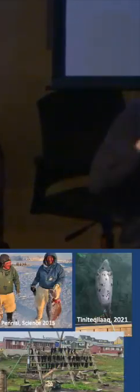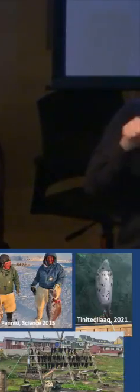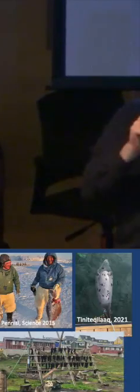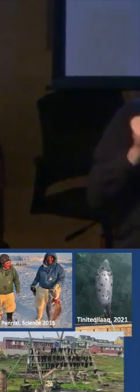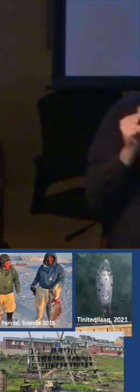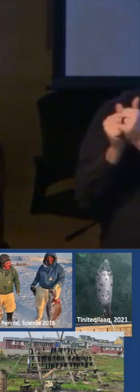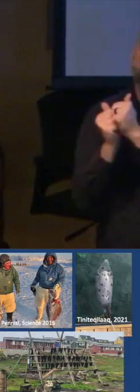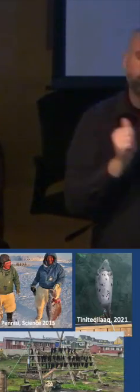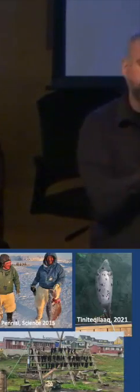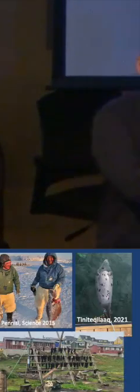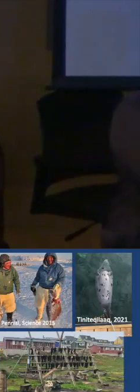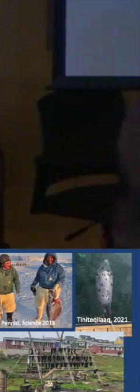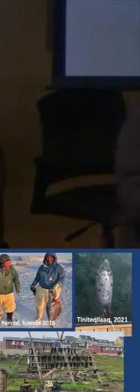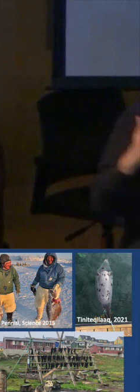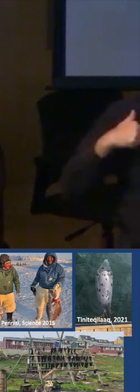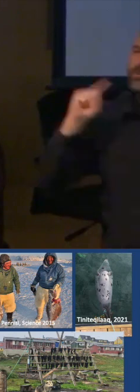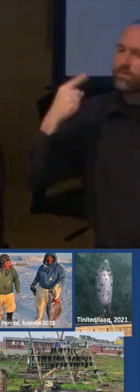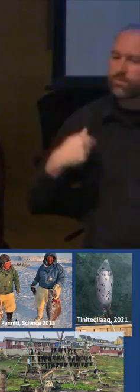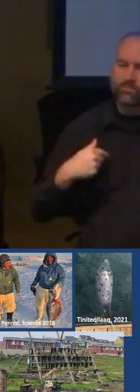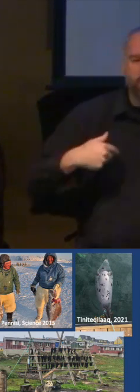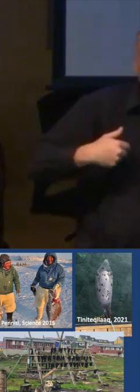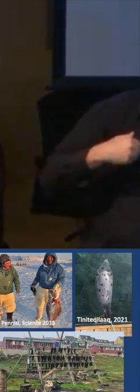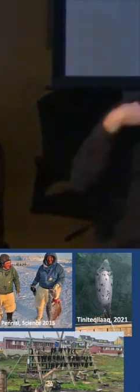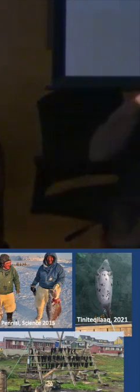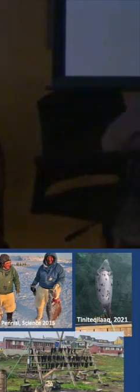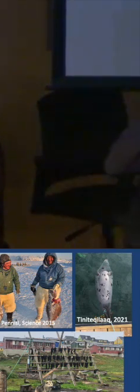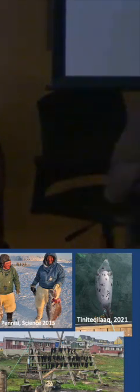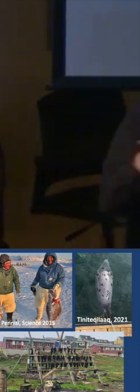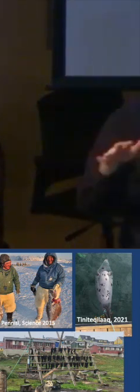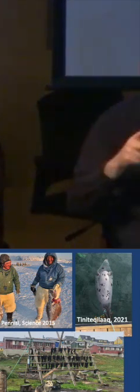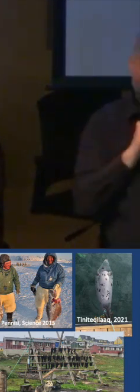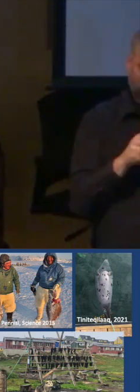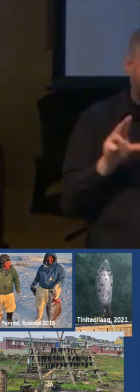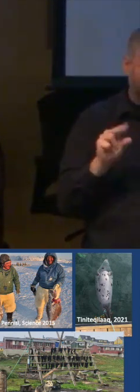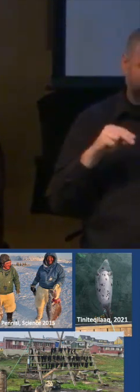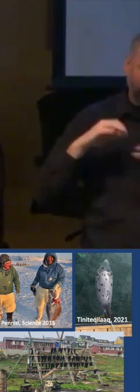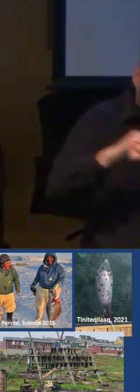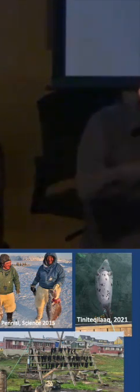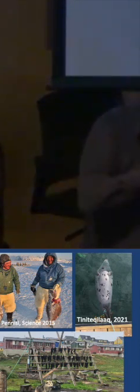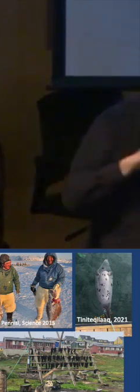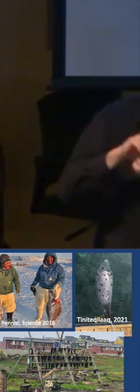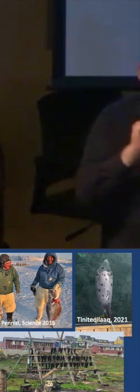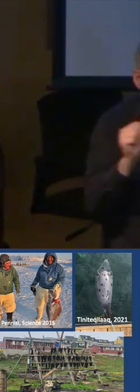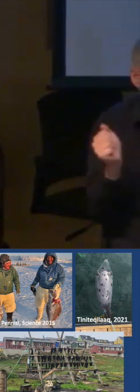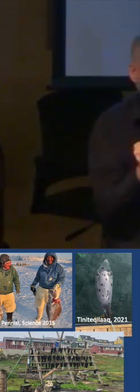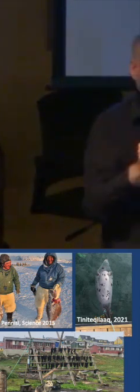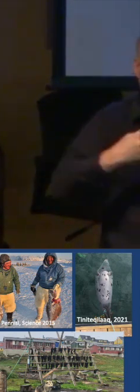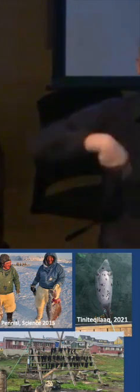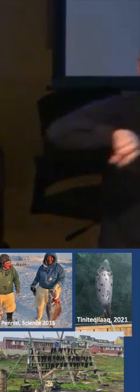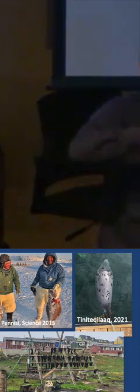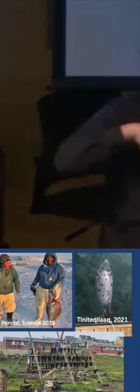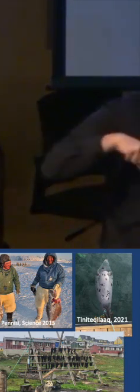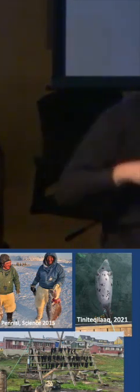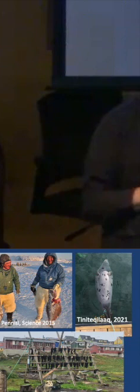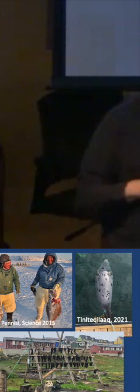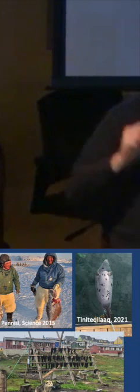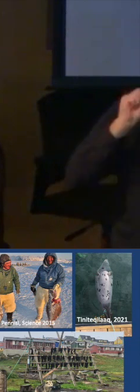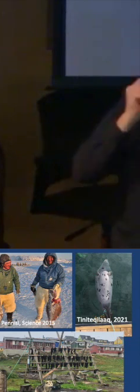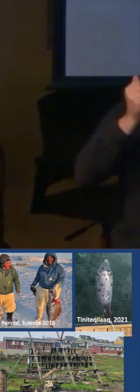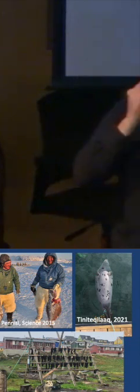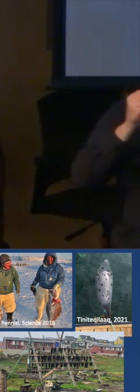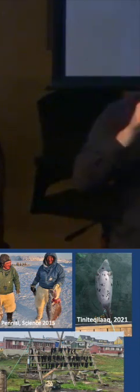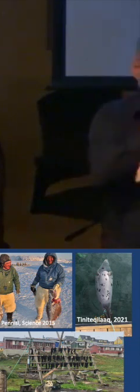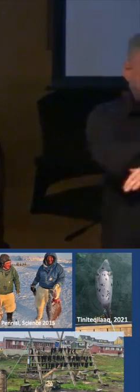first. Okay, so Greenland is melting, and that's not just affecting sea level rise. There are